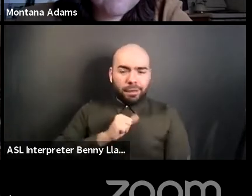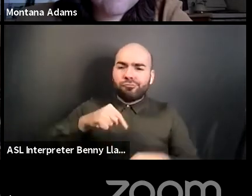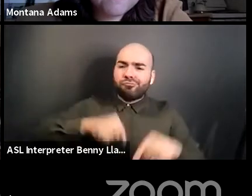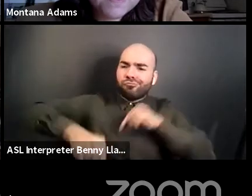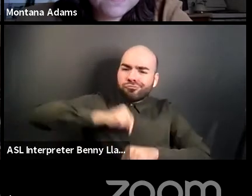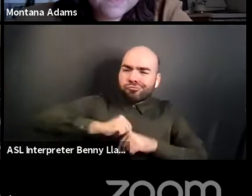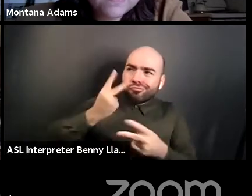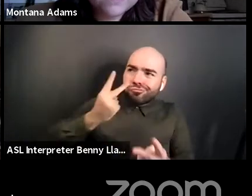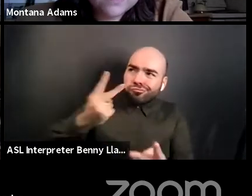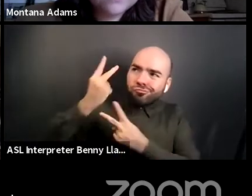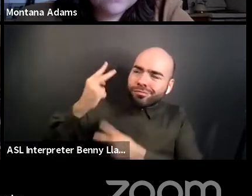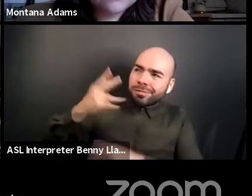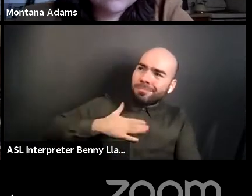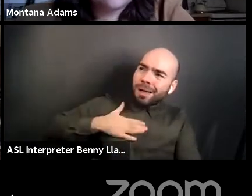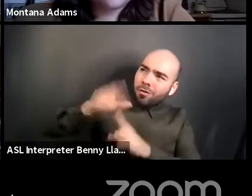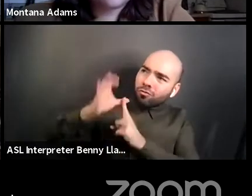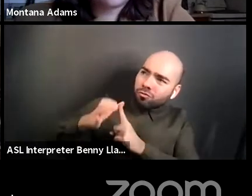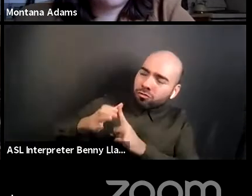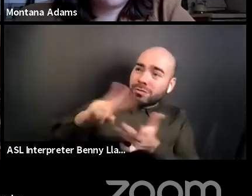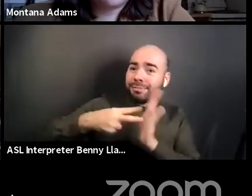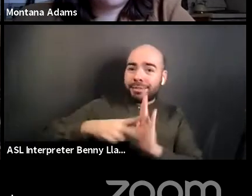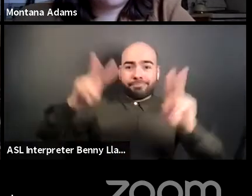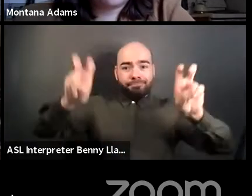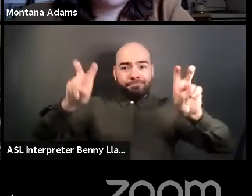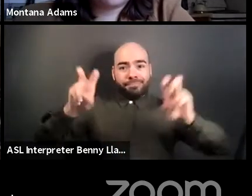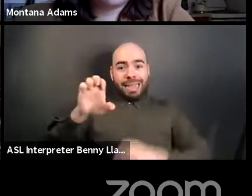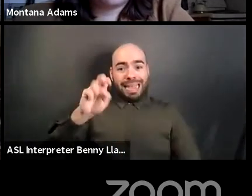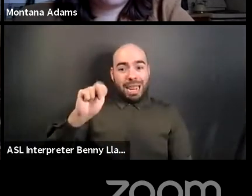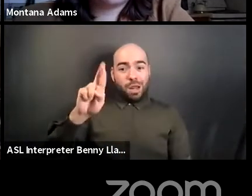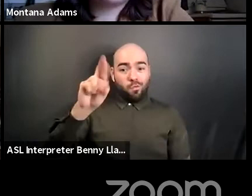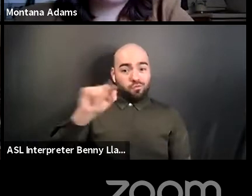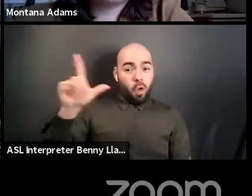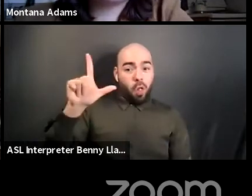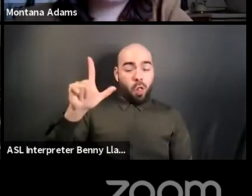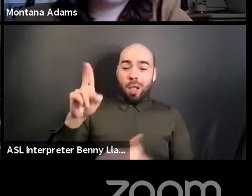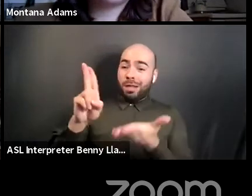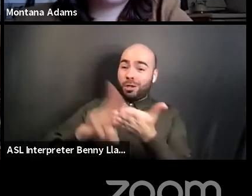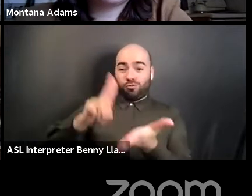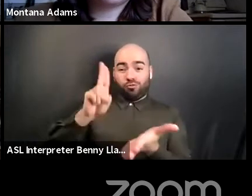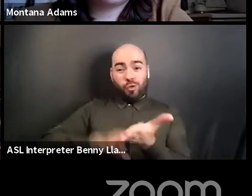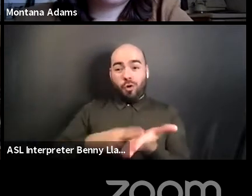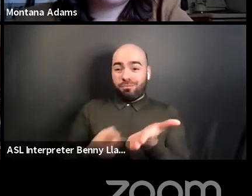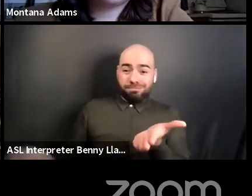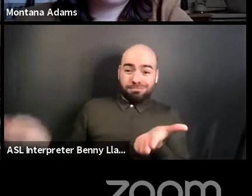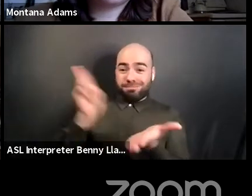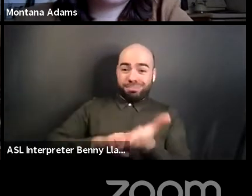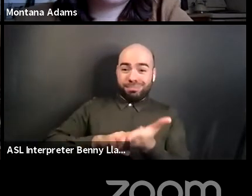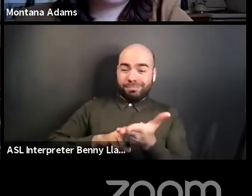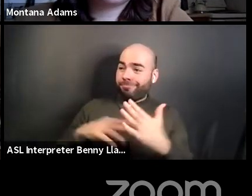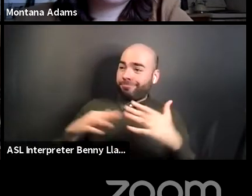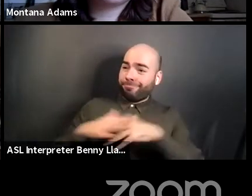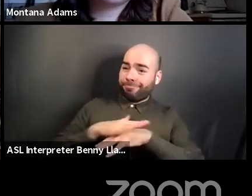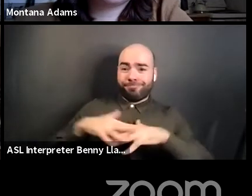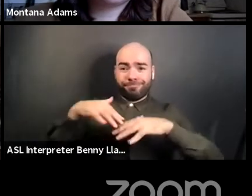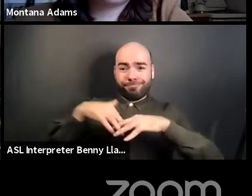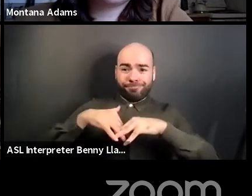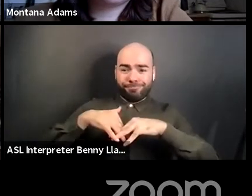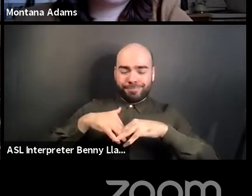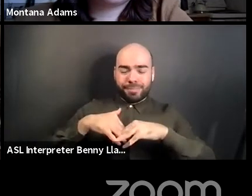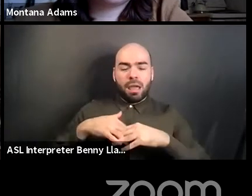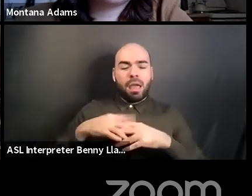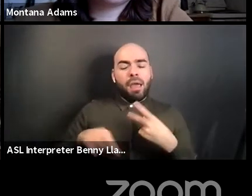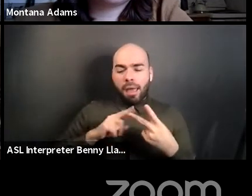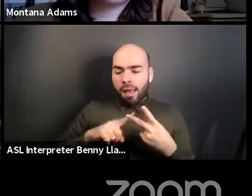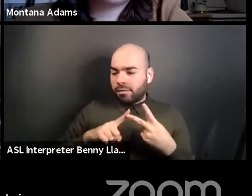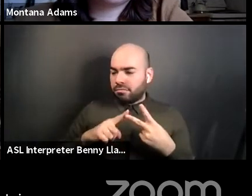be, you know, enrolled as a Native American. And then what does it mean for me as just a human being to be